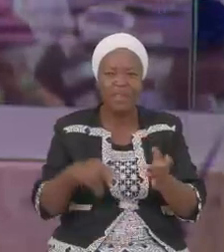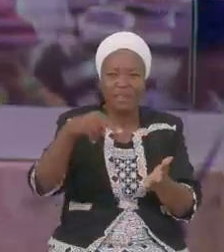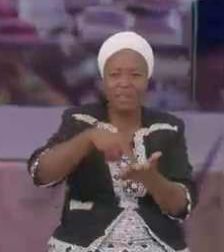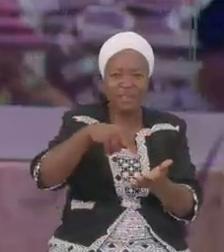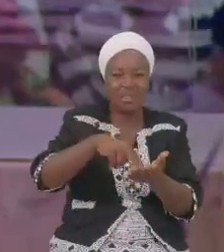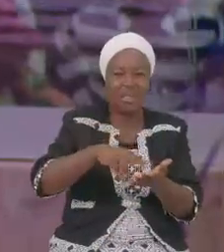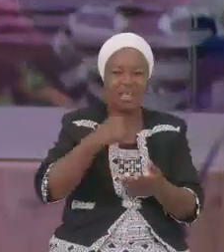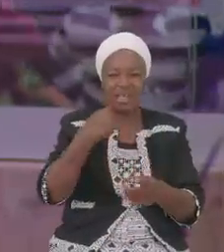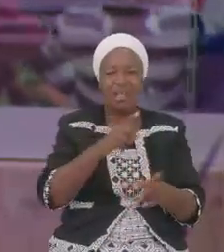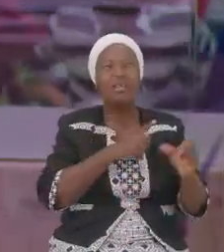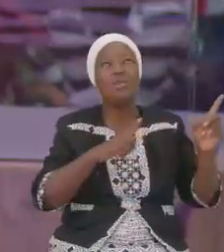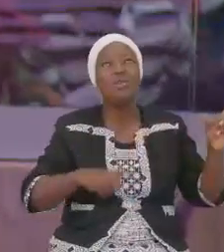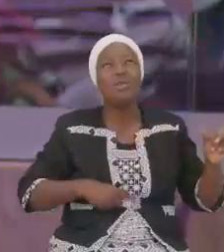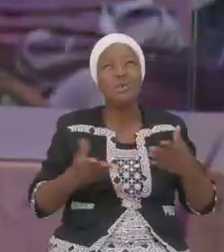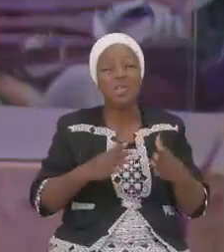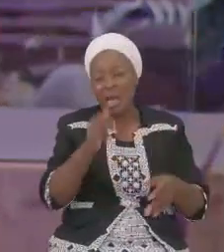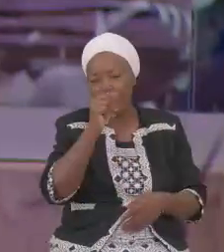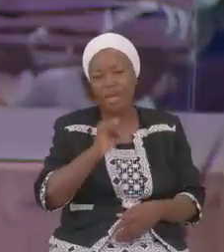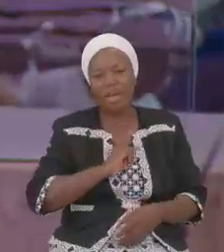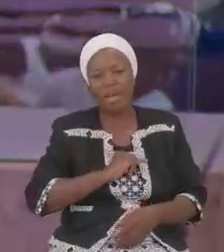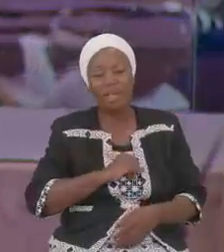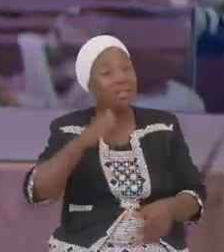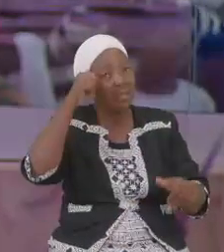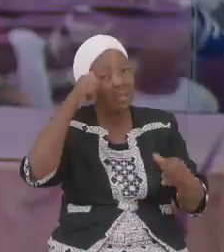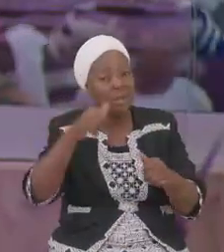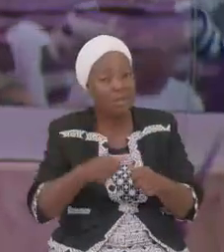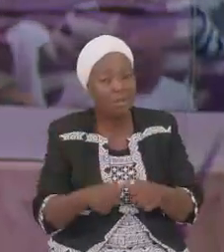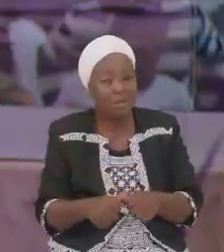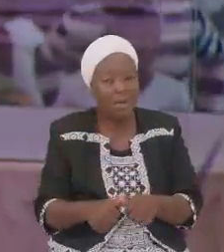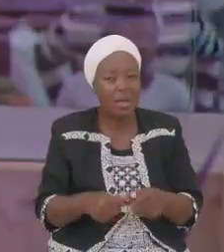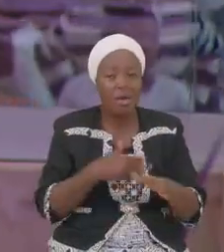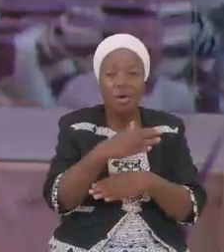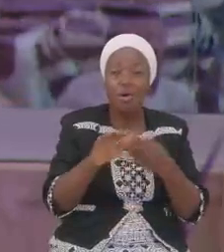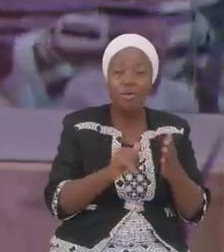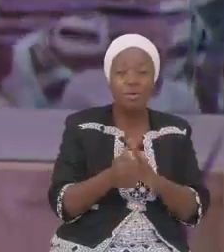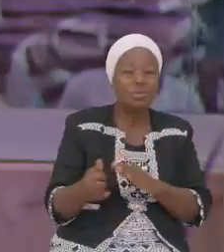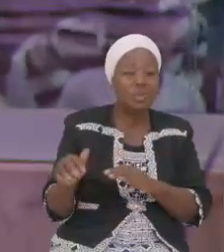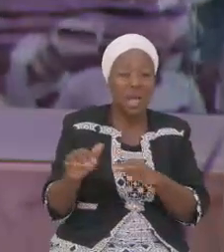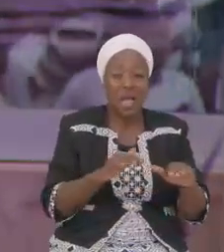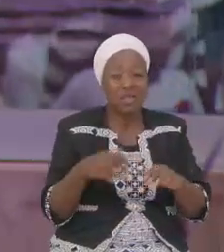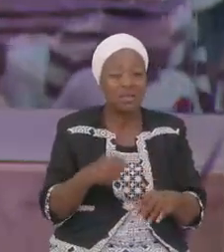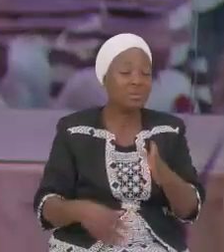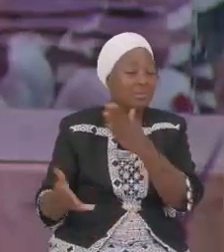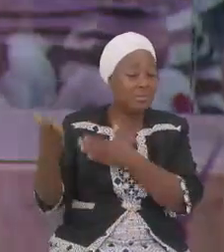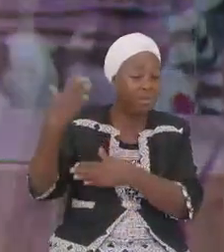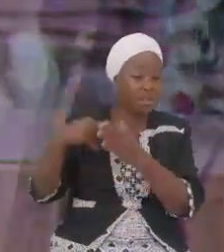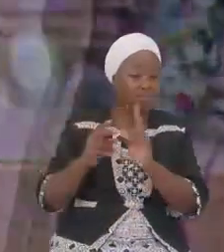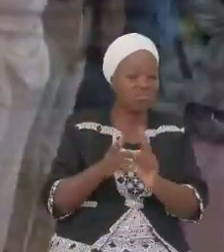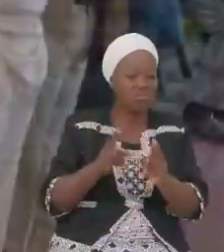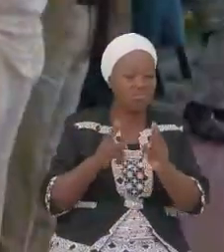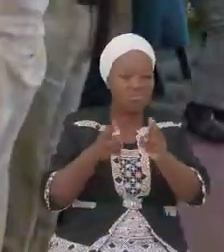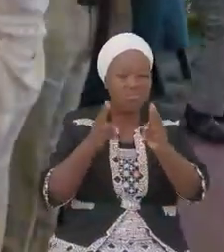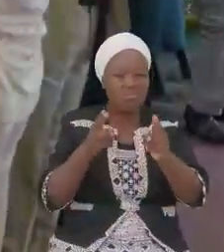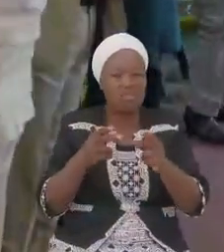up and say, Lord, here am I. Remember, all those acts of the past,